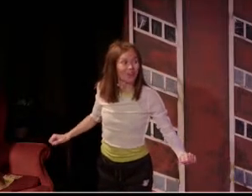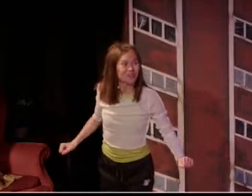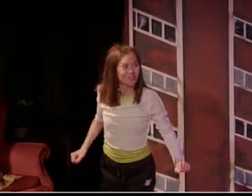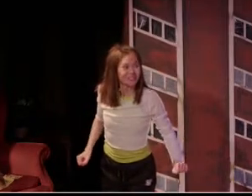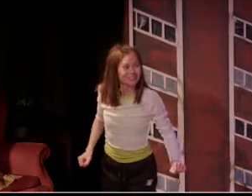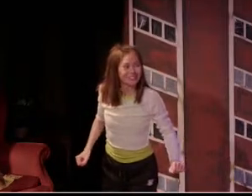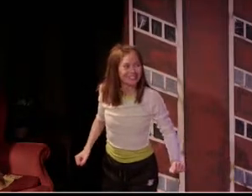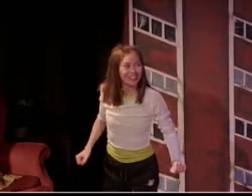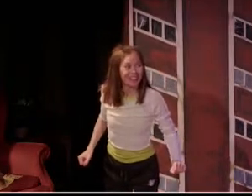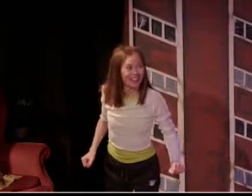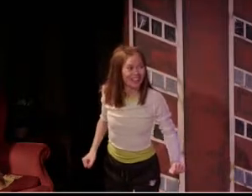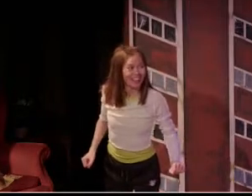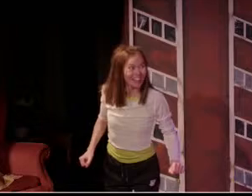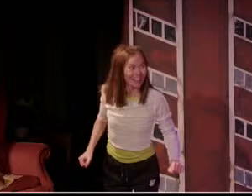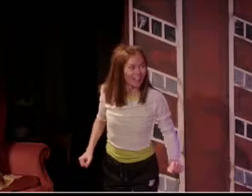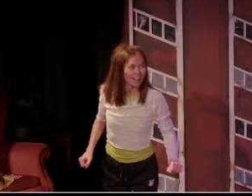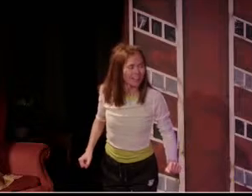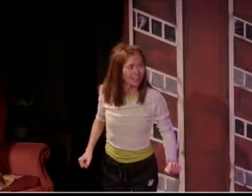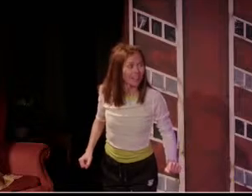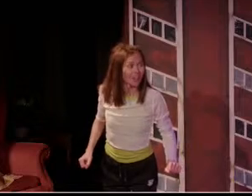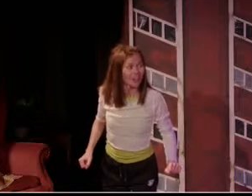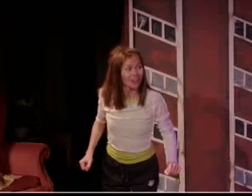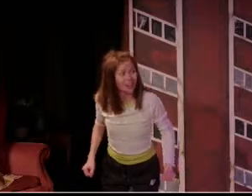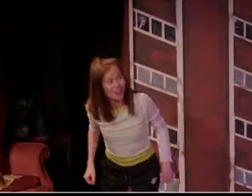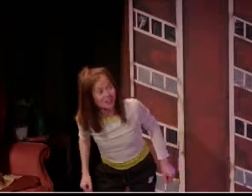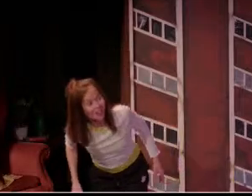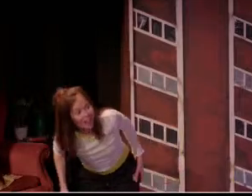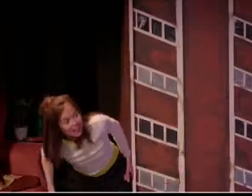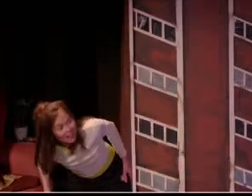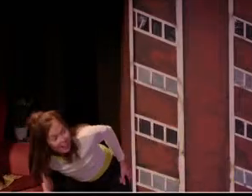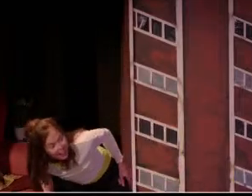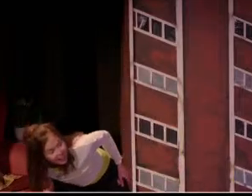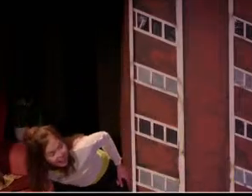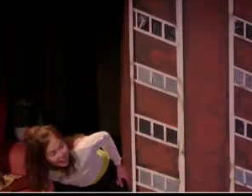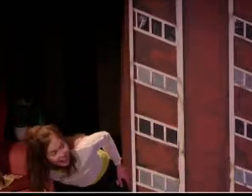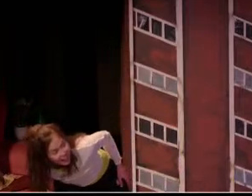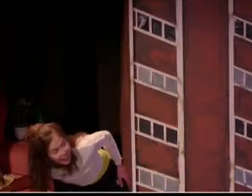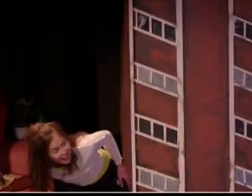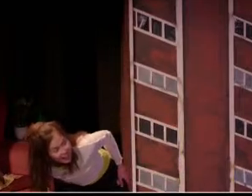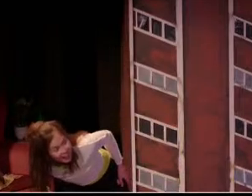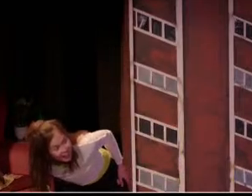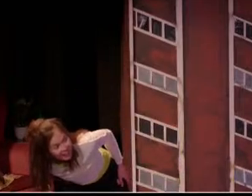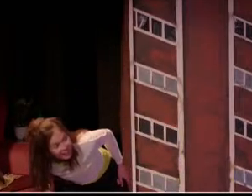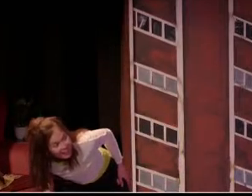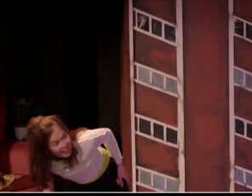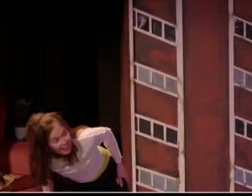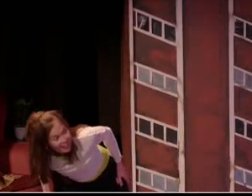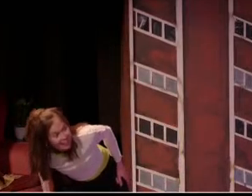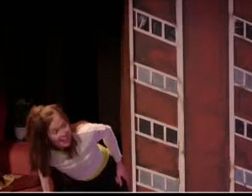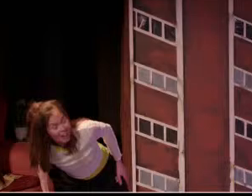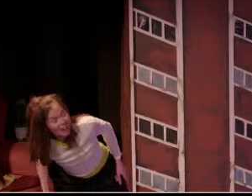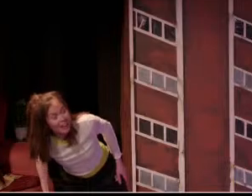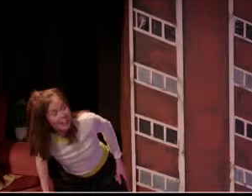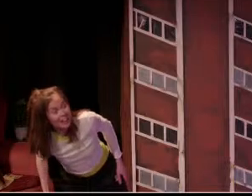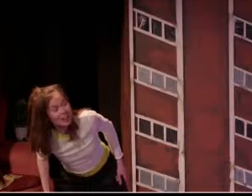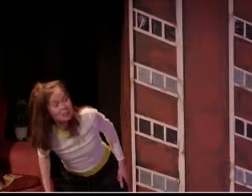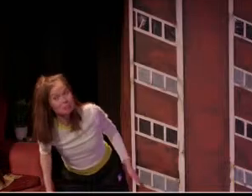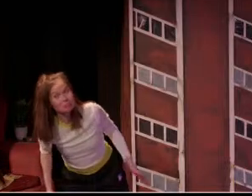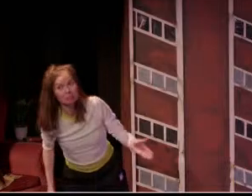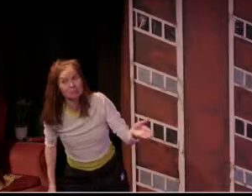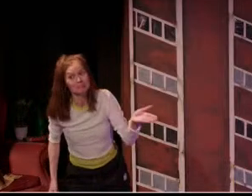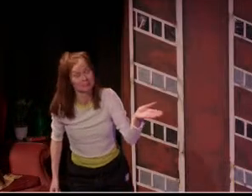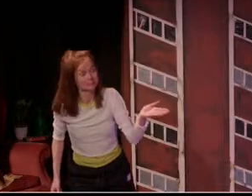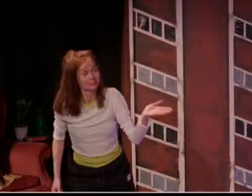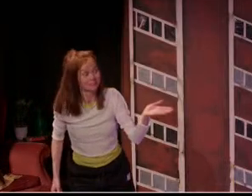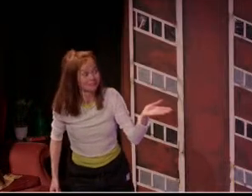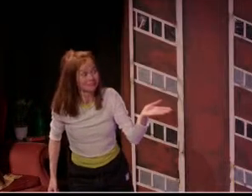I'm done. But you promised to buy me some silky lace and some silky